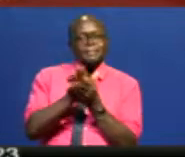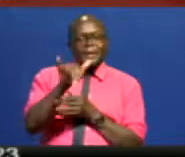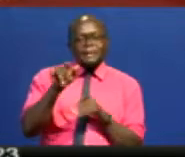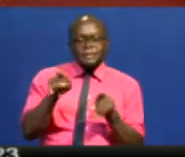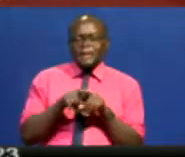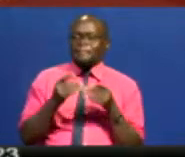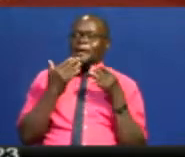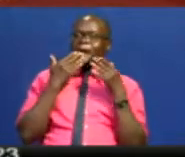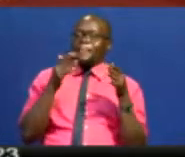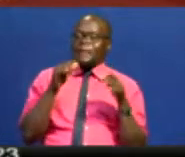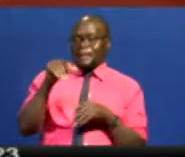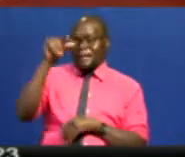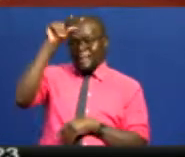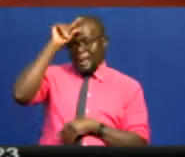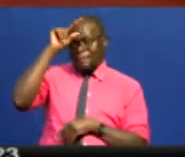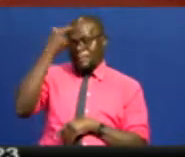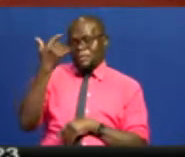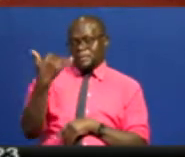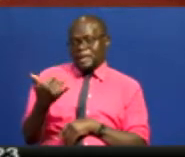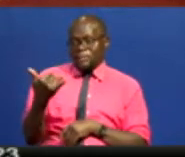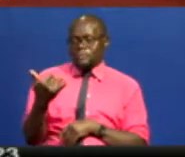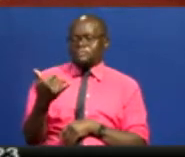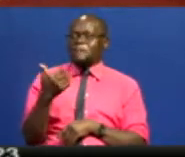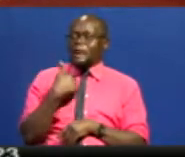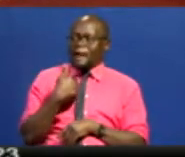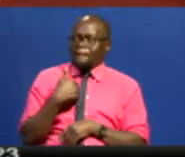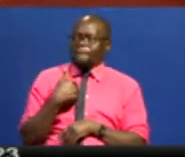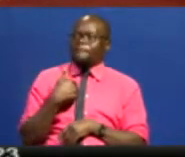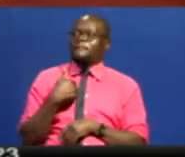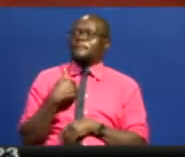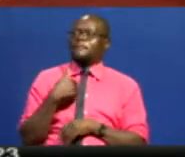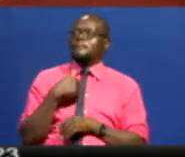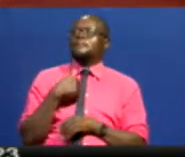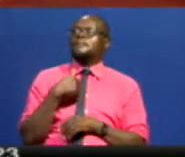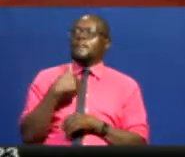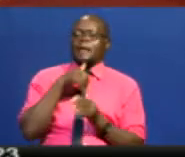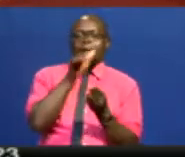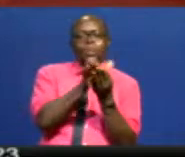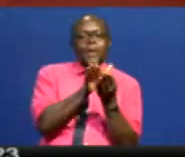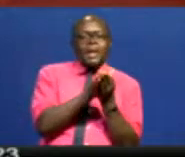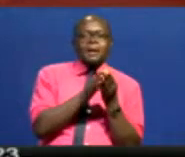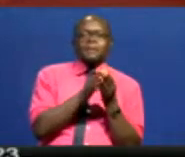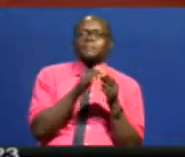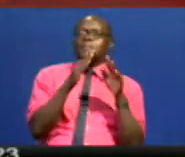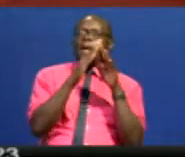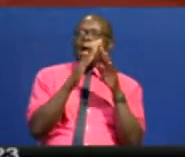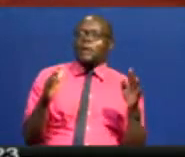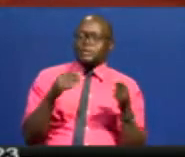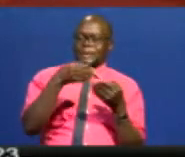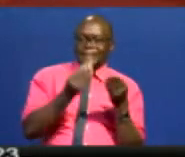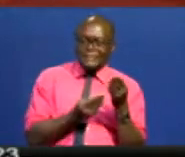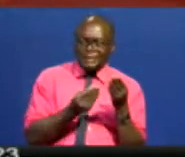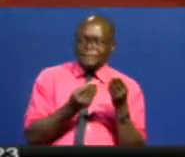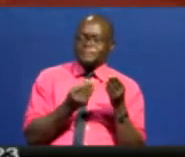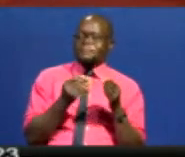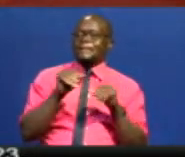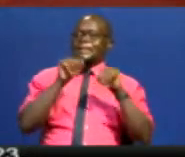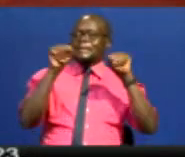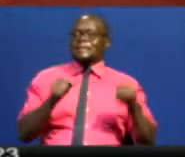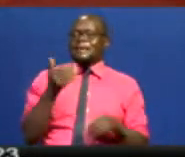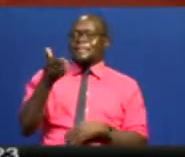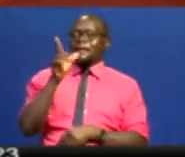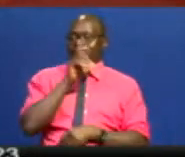to thank the government because of now, they have now the White House receipt system which is being put in place. There